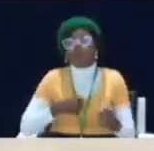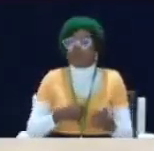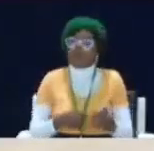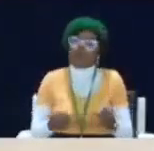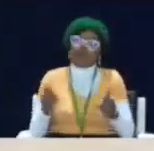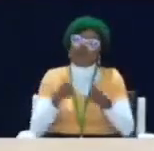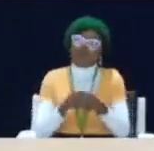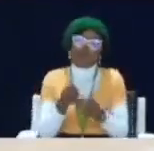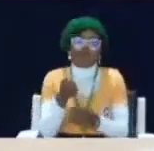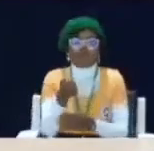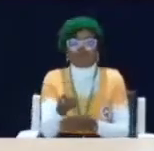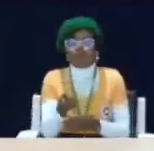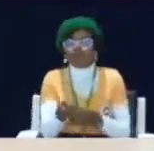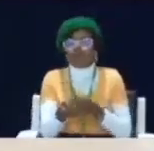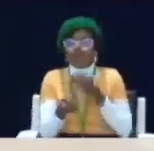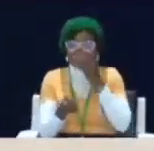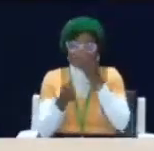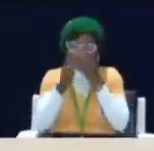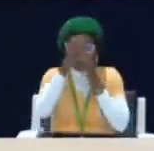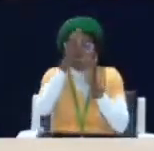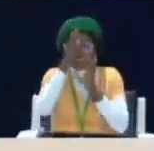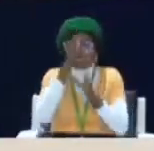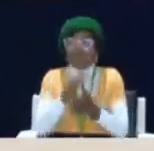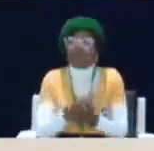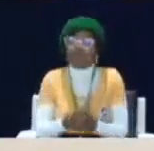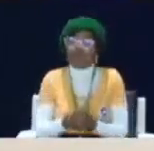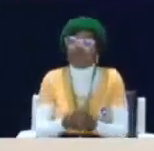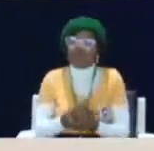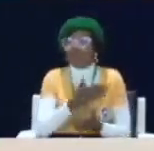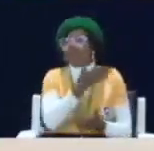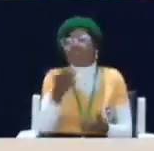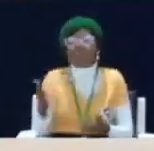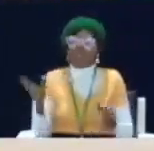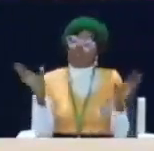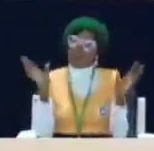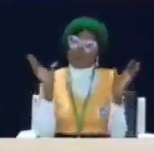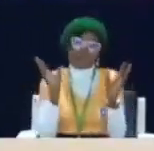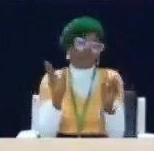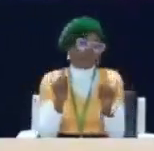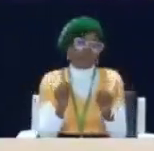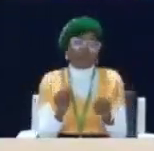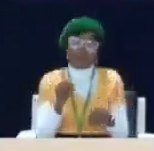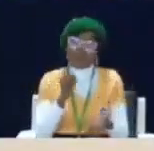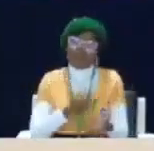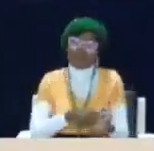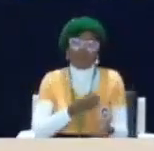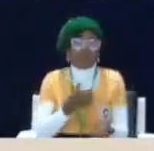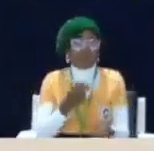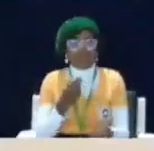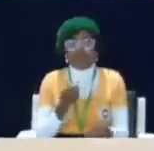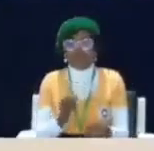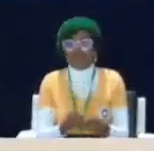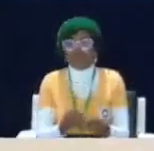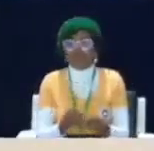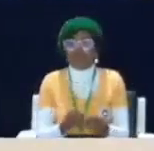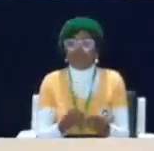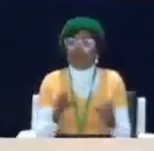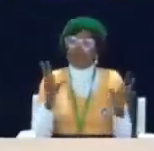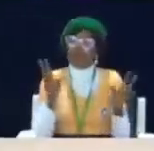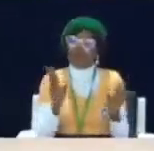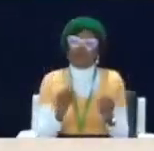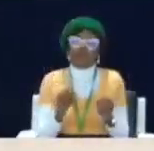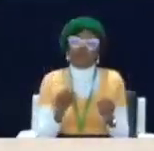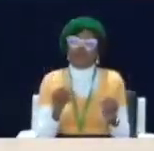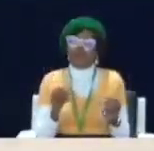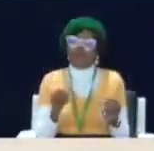field. Father, there is no time anymore. There is no time,